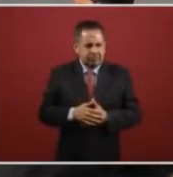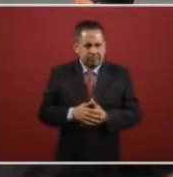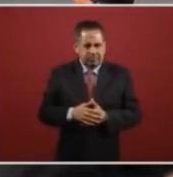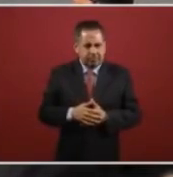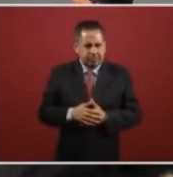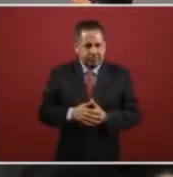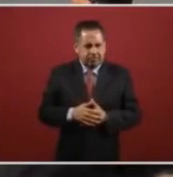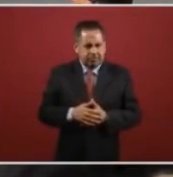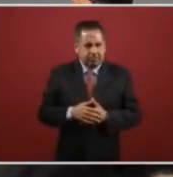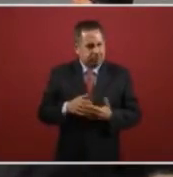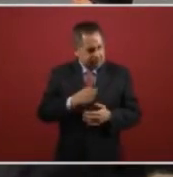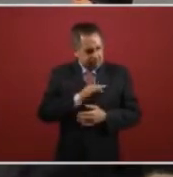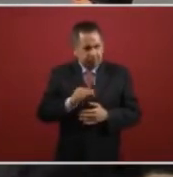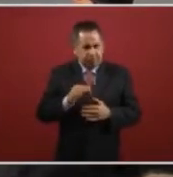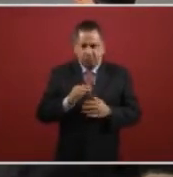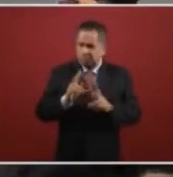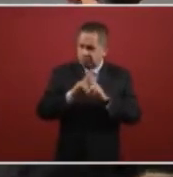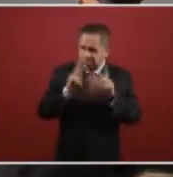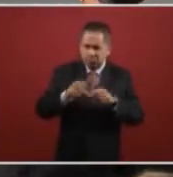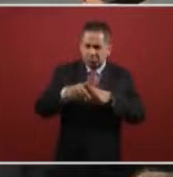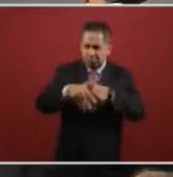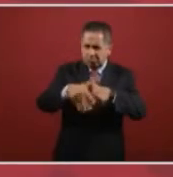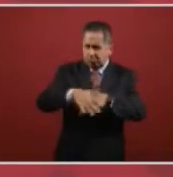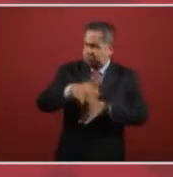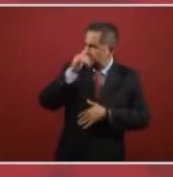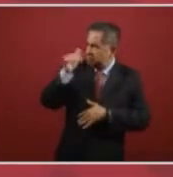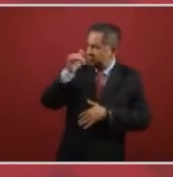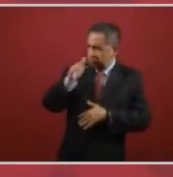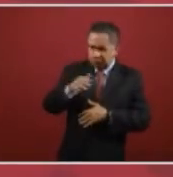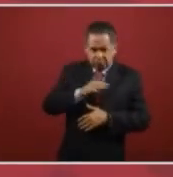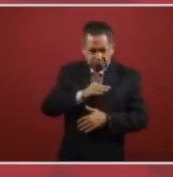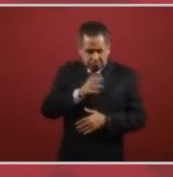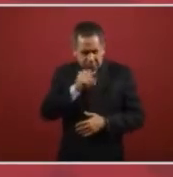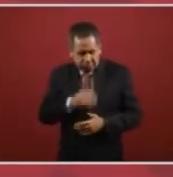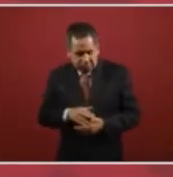Can't we do it in a peaceful way?